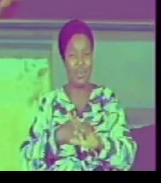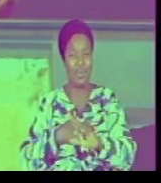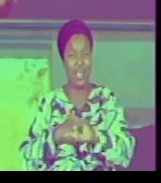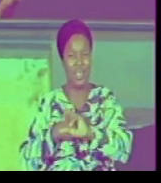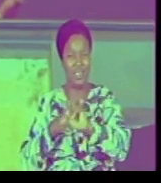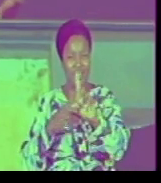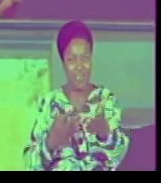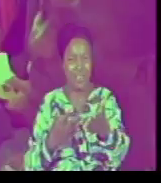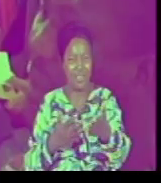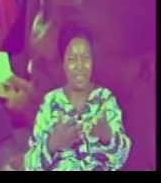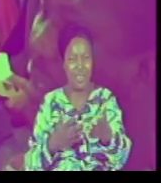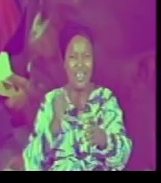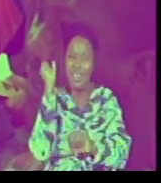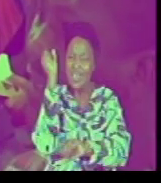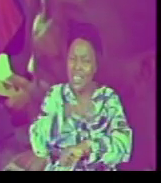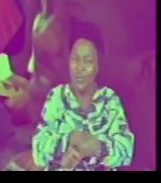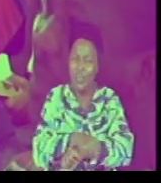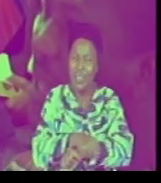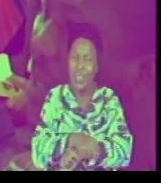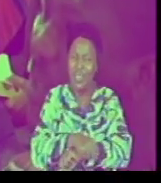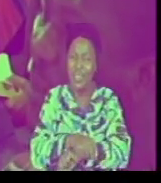Defeat, this parcel is not mine.